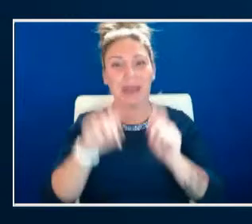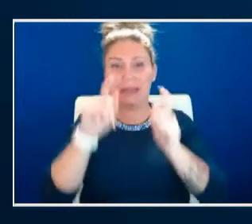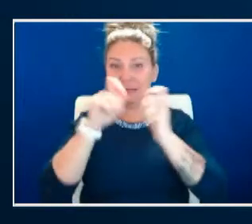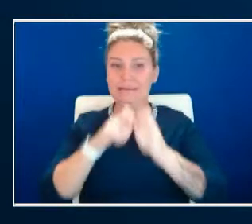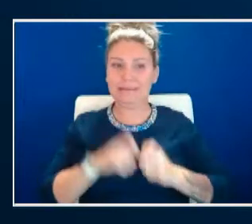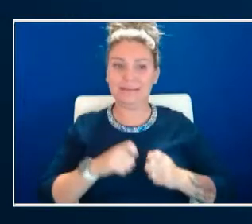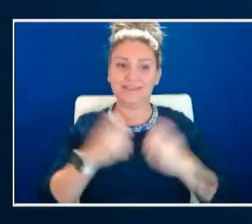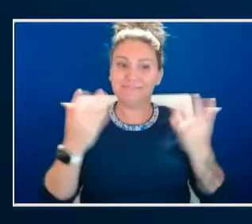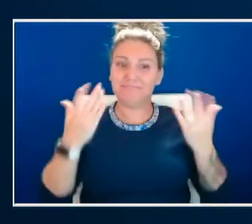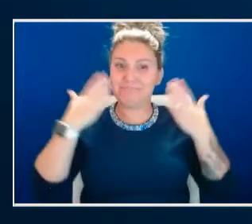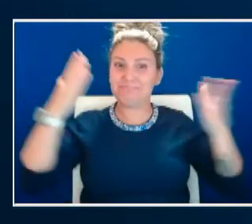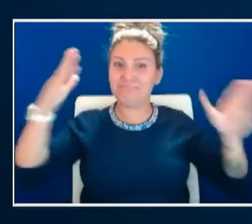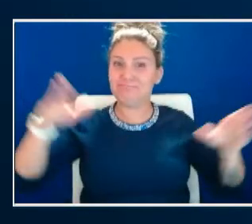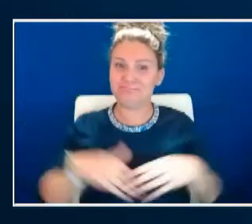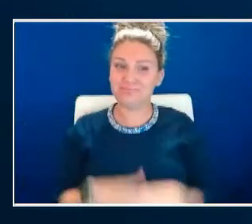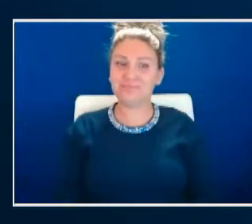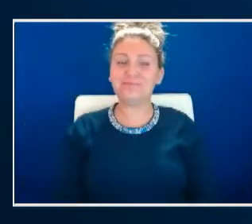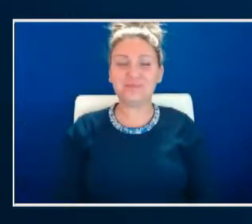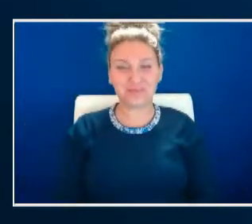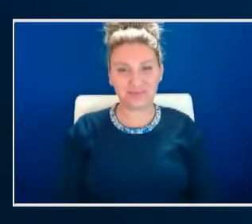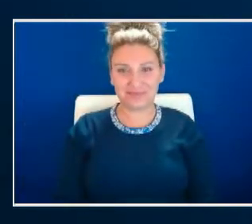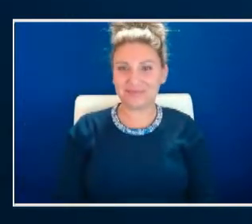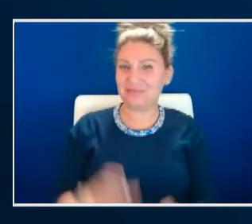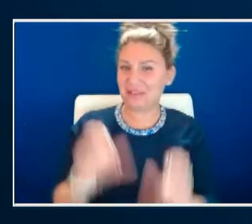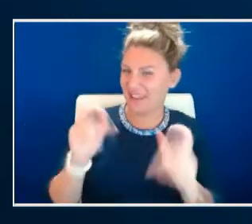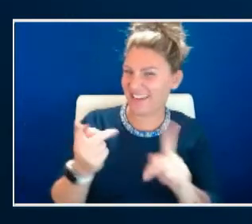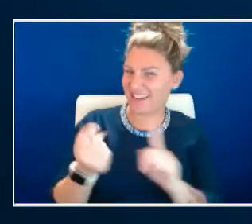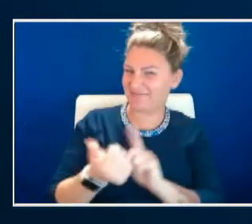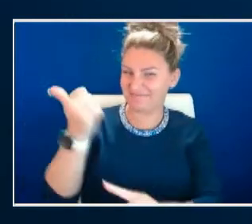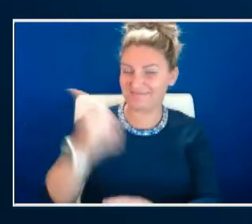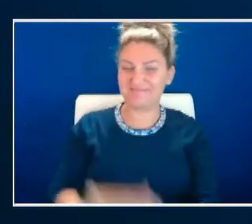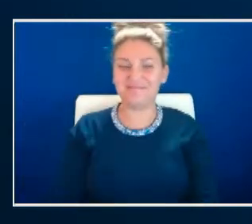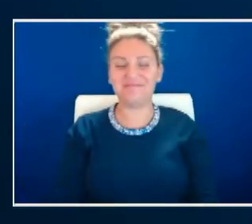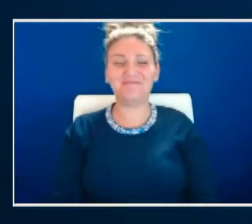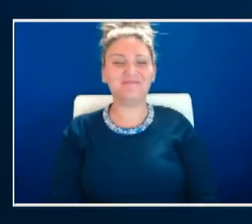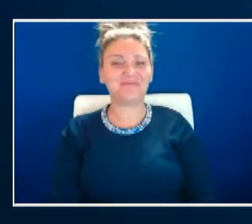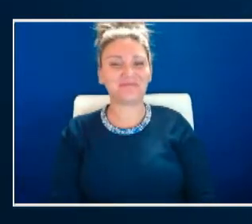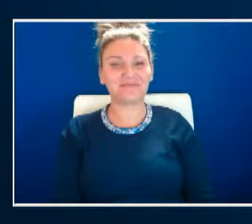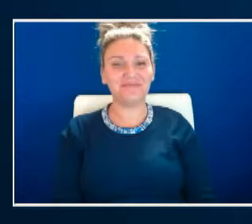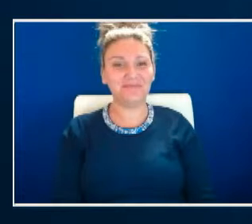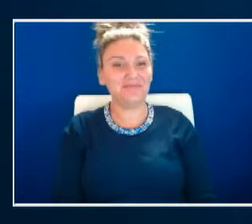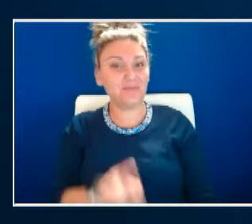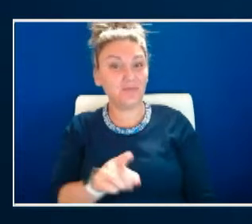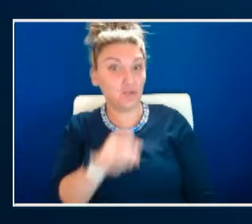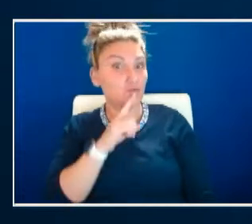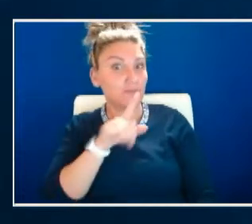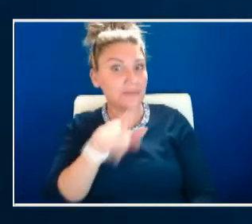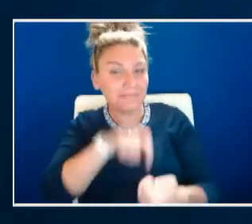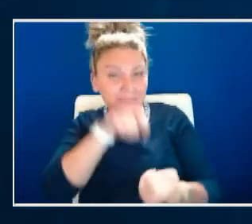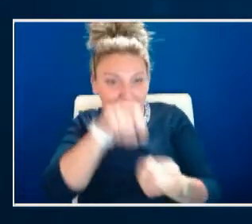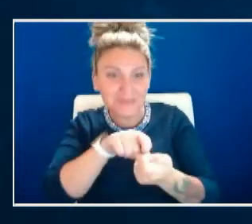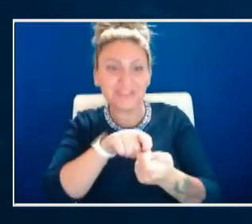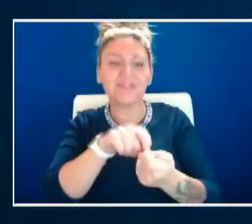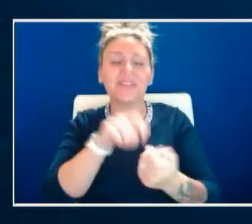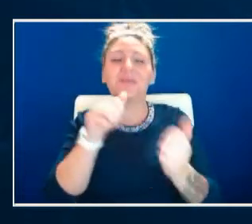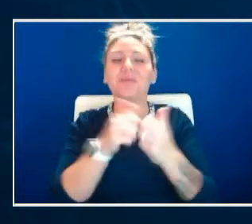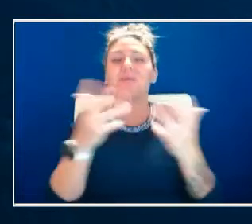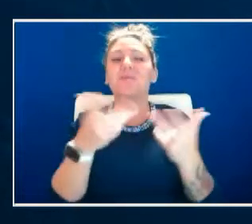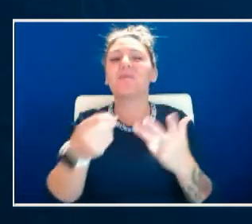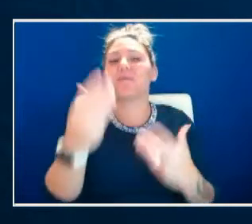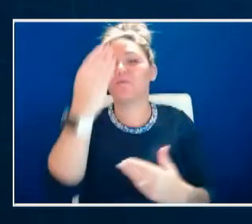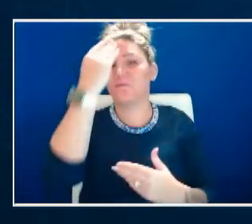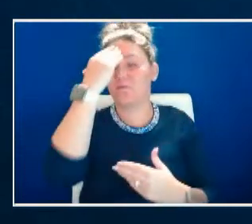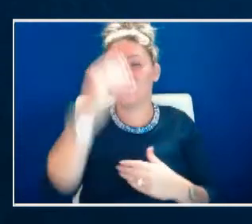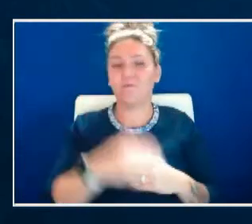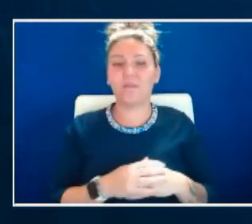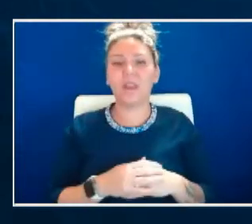best served by an expert. Okay, I will take that one off the table for you. Like I said, you're very specified in what you know, and it's a lot. So Michelle